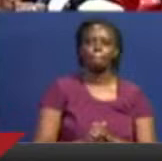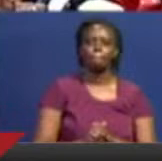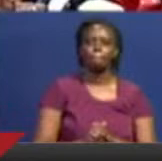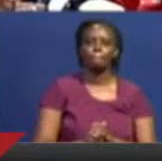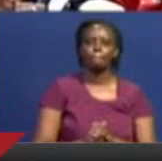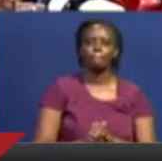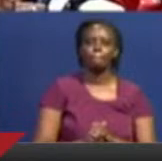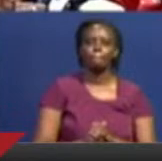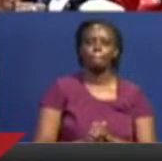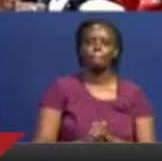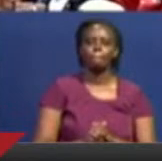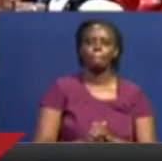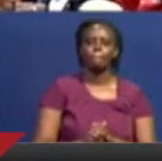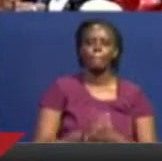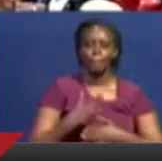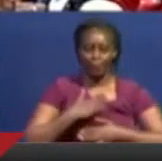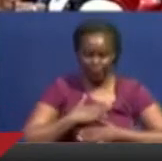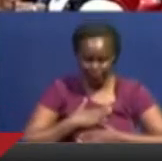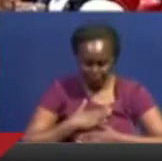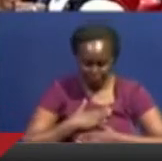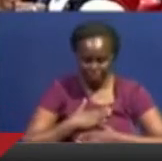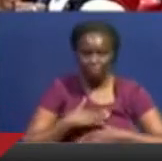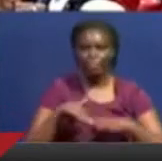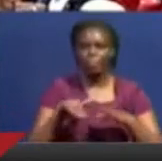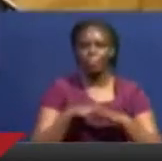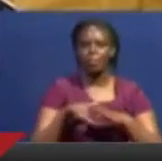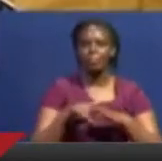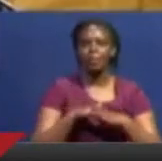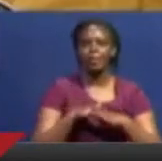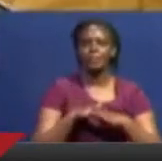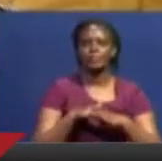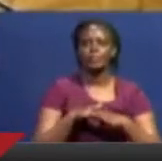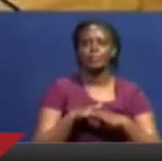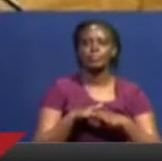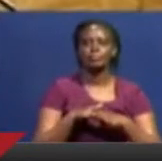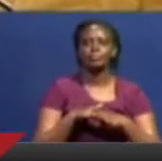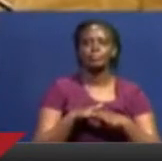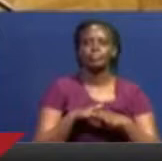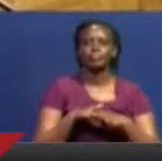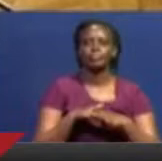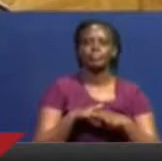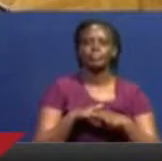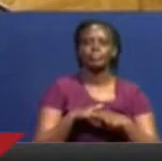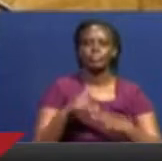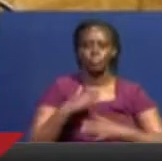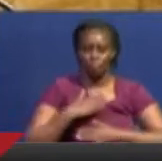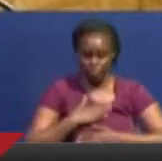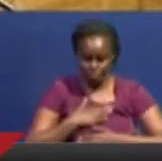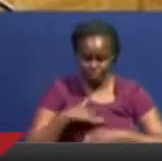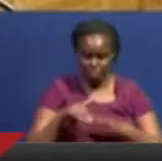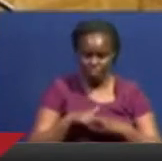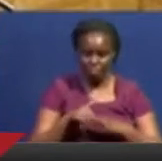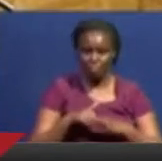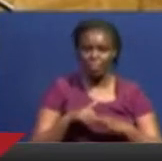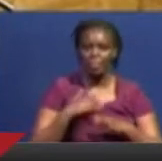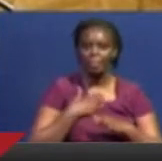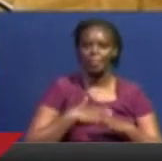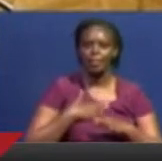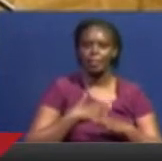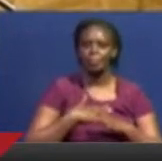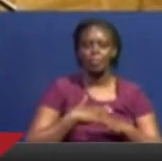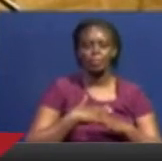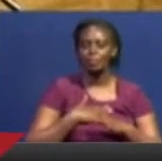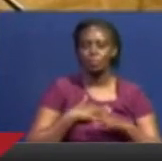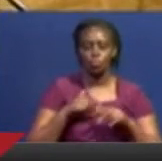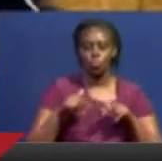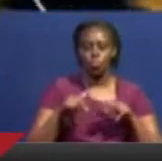Member for Gatundu. Member for Gatundu, complete your journey. Where you're